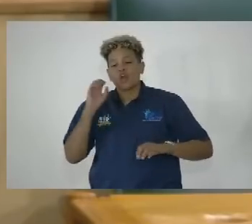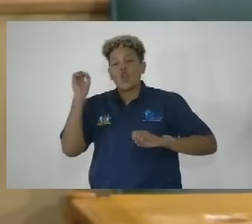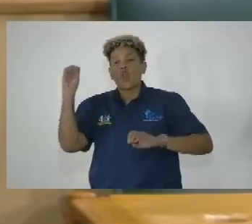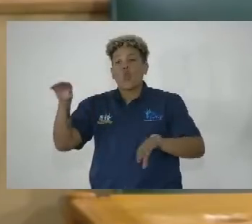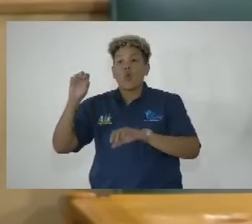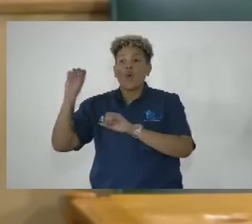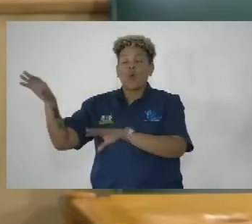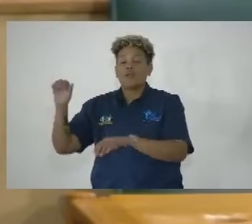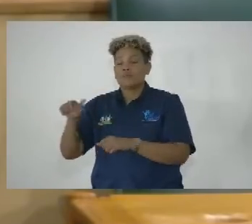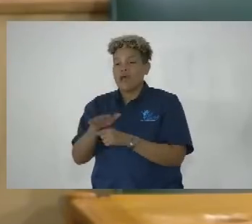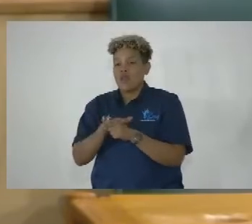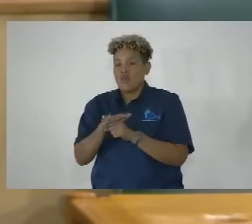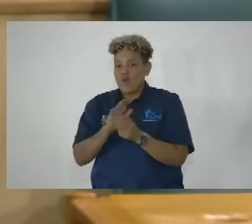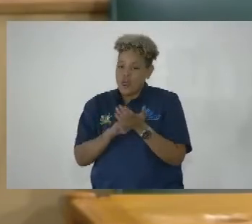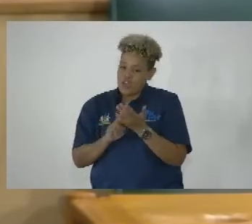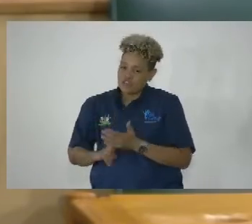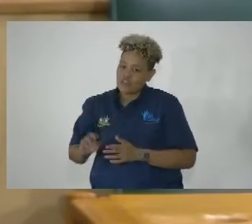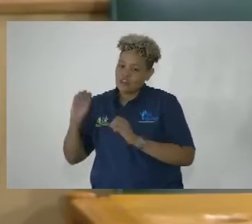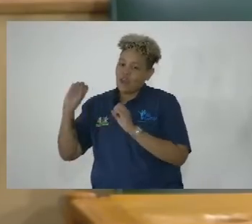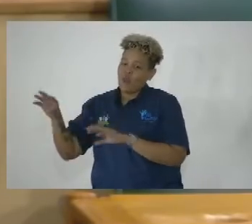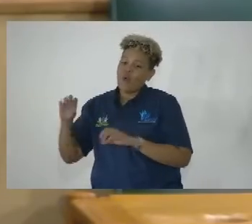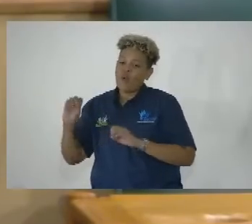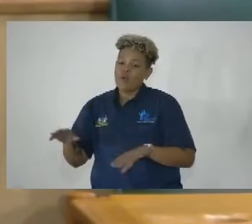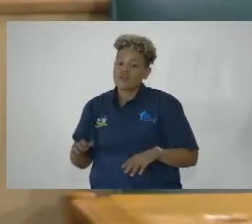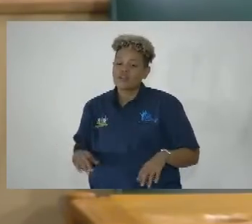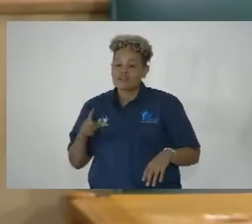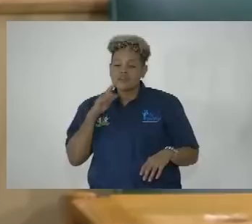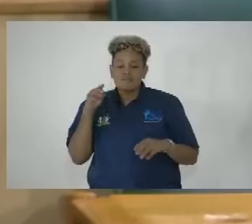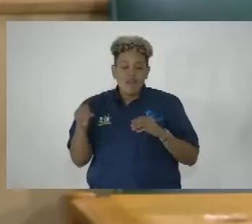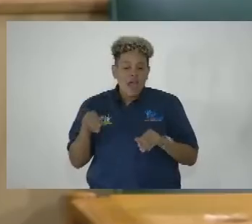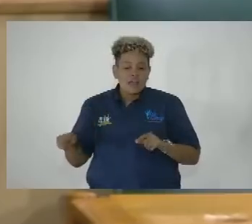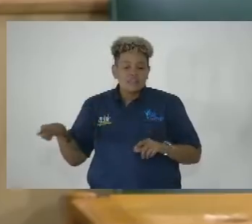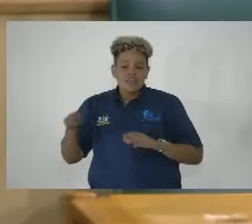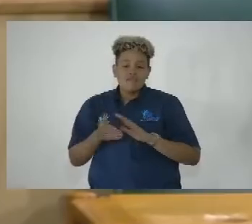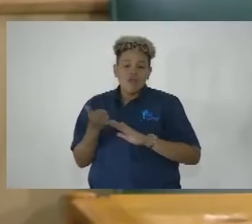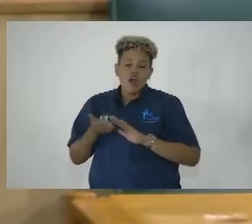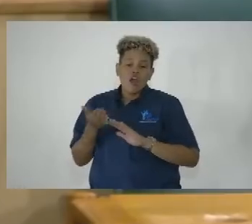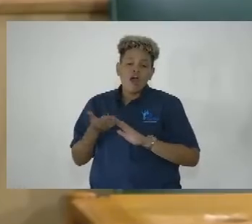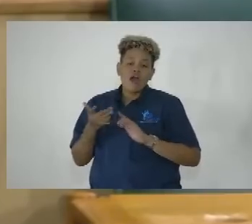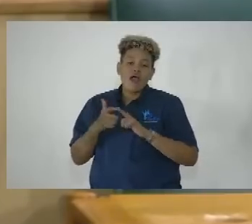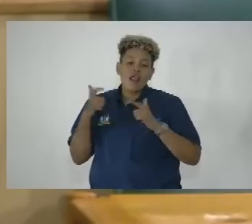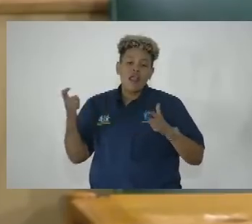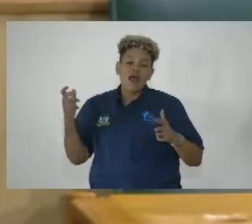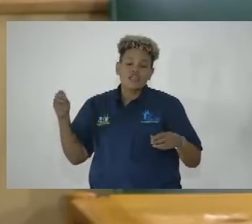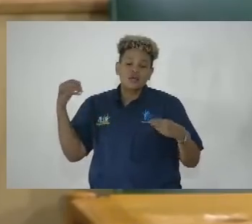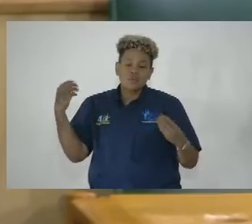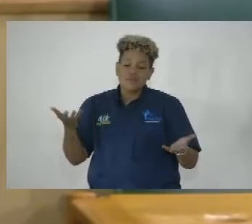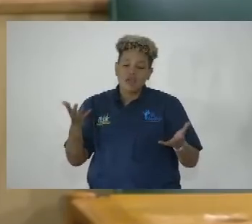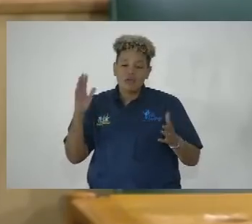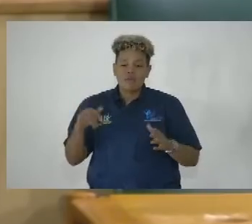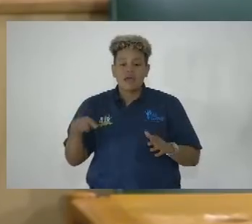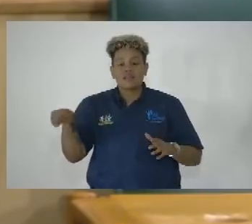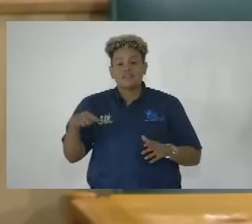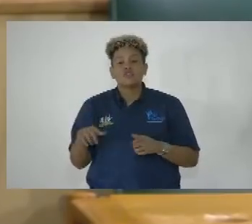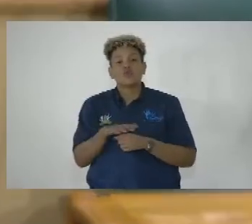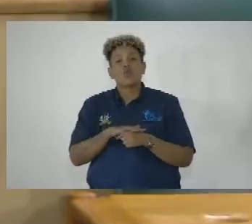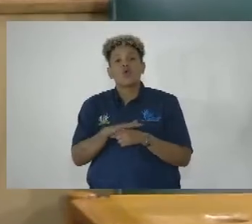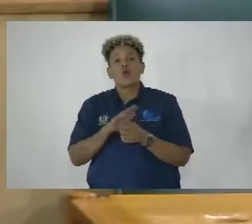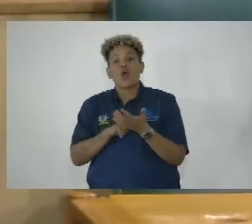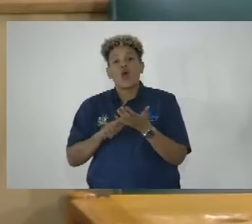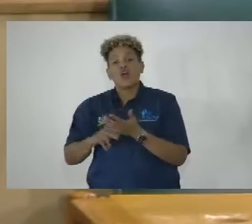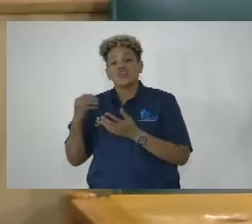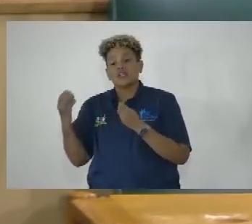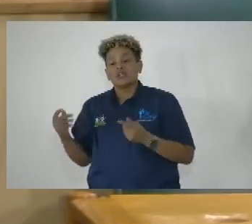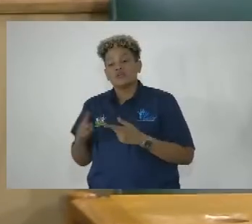done by local contractors. Financing of the operations is largely provided by these local contractors and